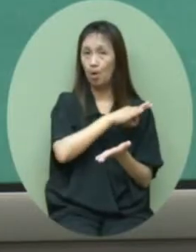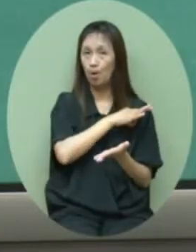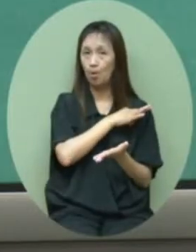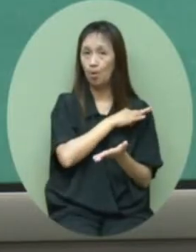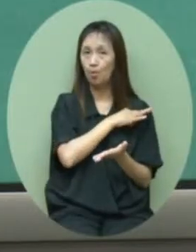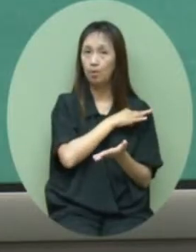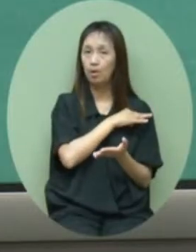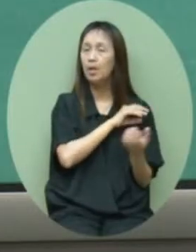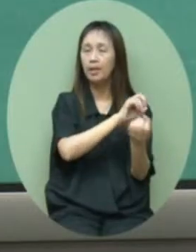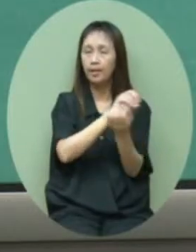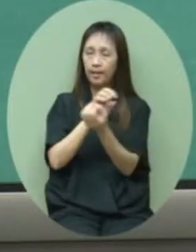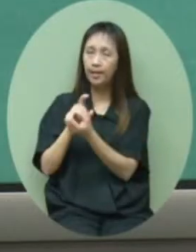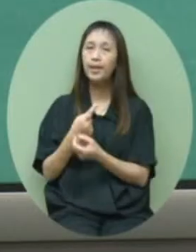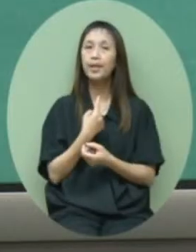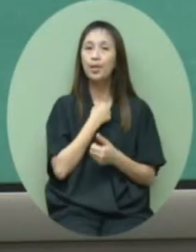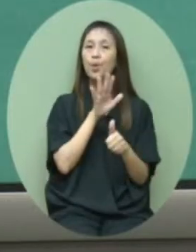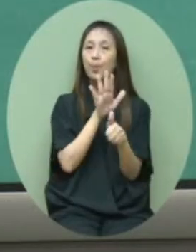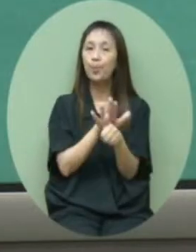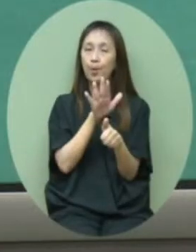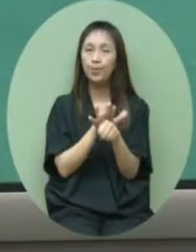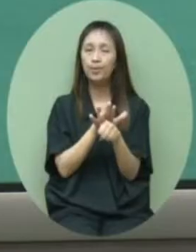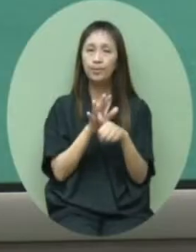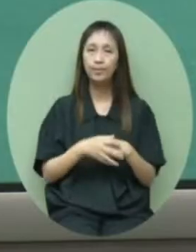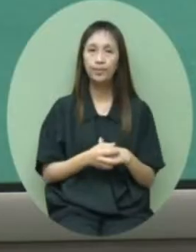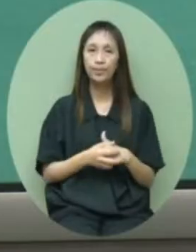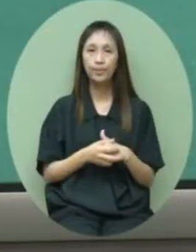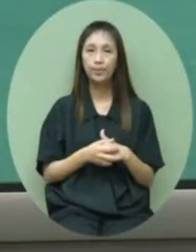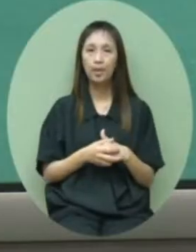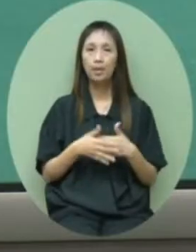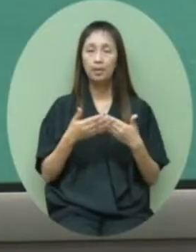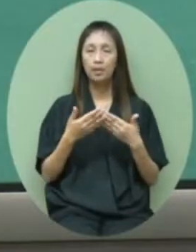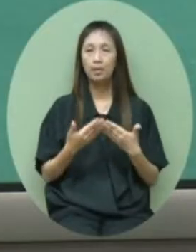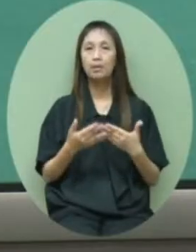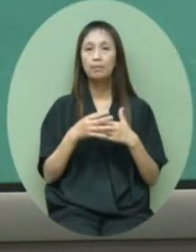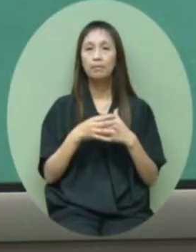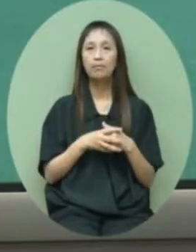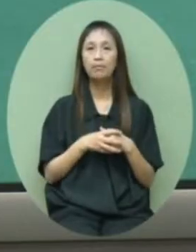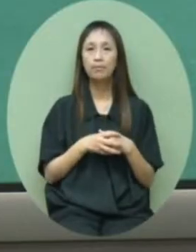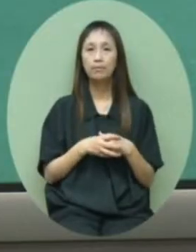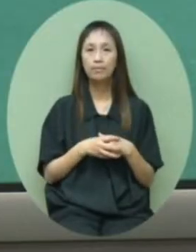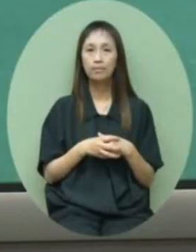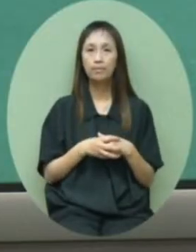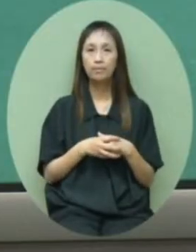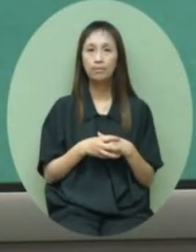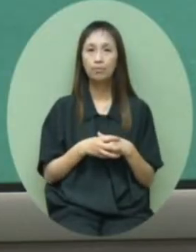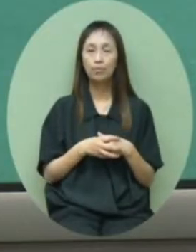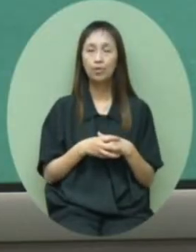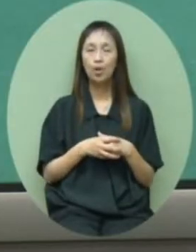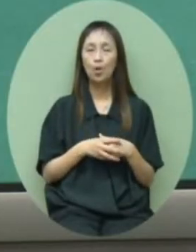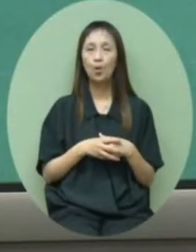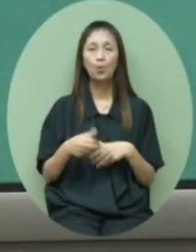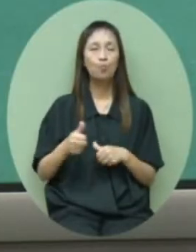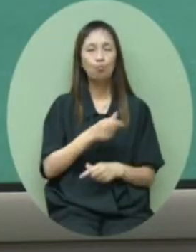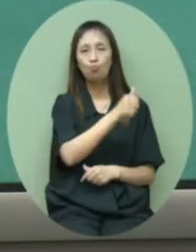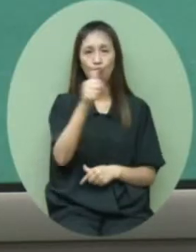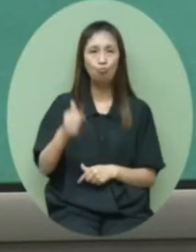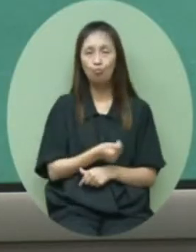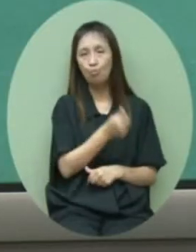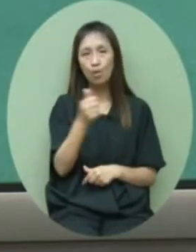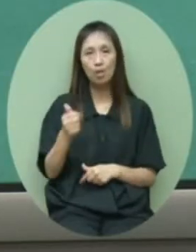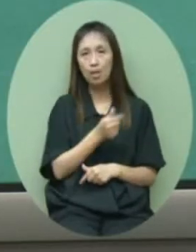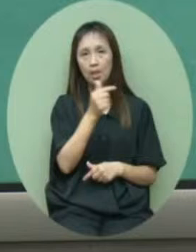by then the public and the Legislative Council will debate all these issues fully,